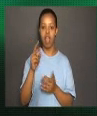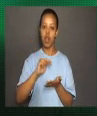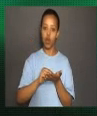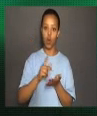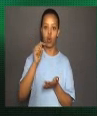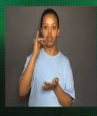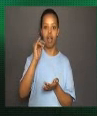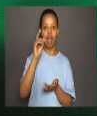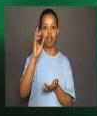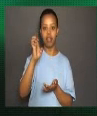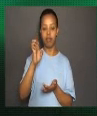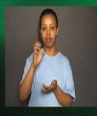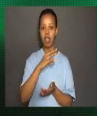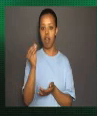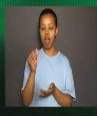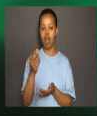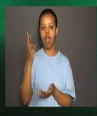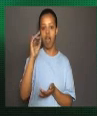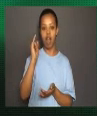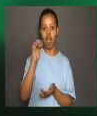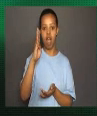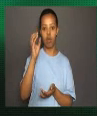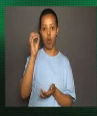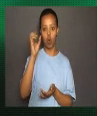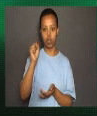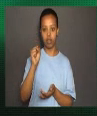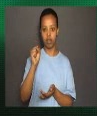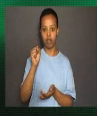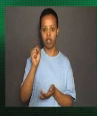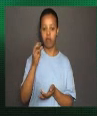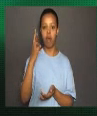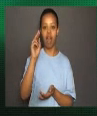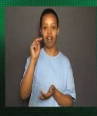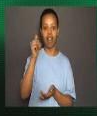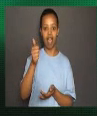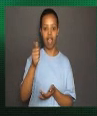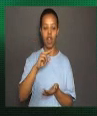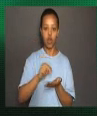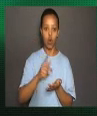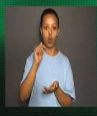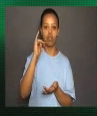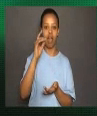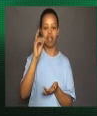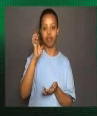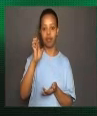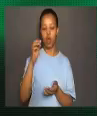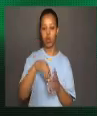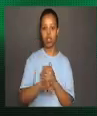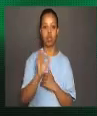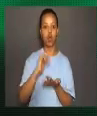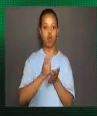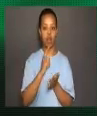nucleotides, and ribose in RNA nucleotides, one of the